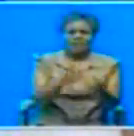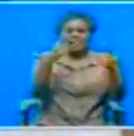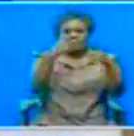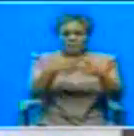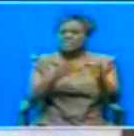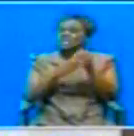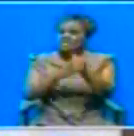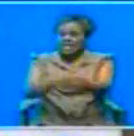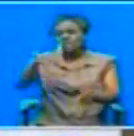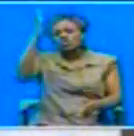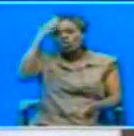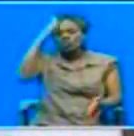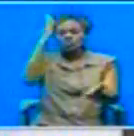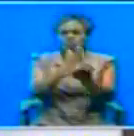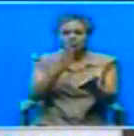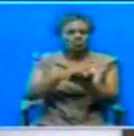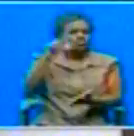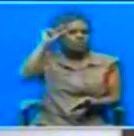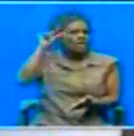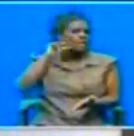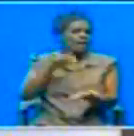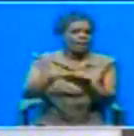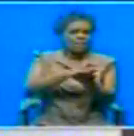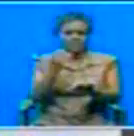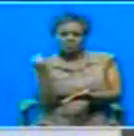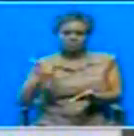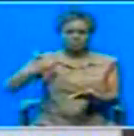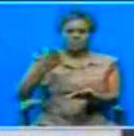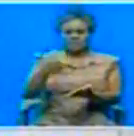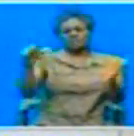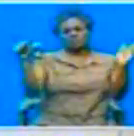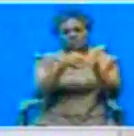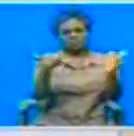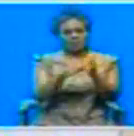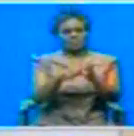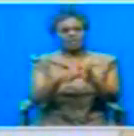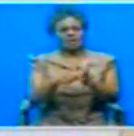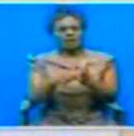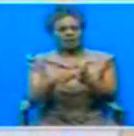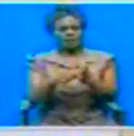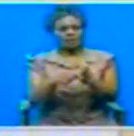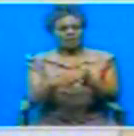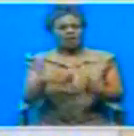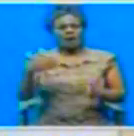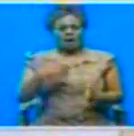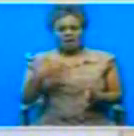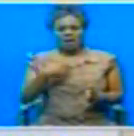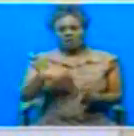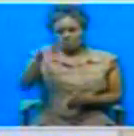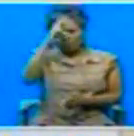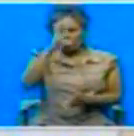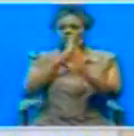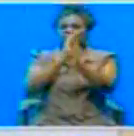leaders here know very well that gender-based violence is a societal problem. We have informed this police at